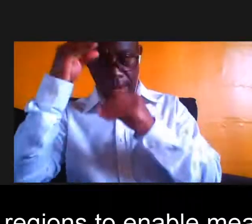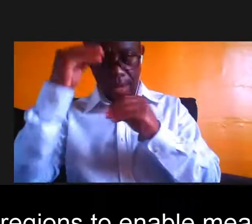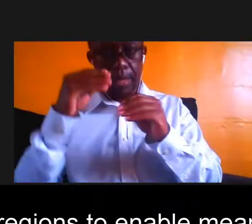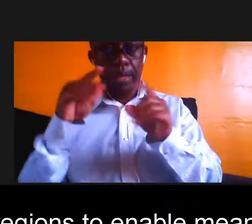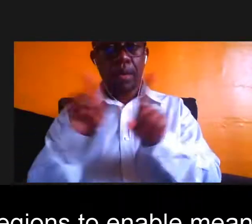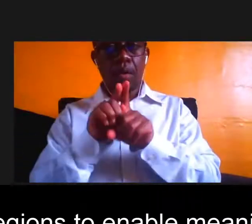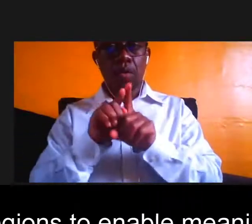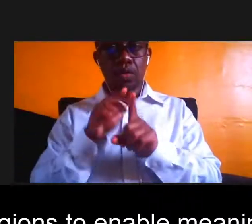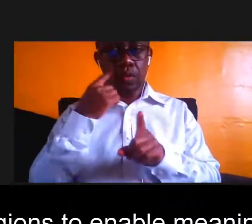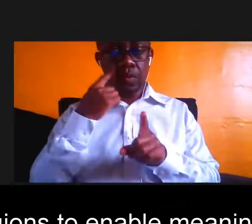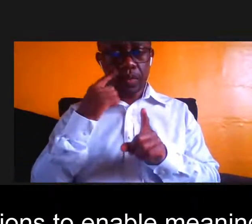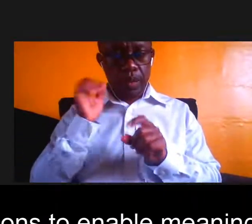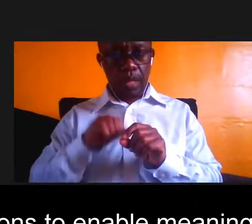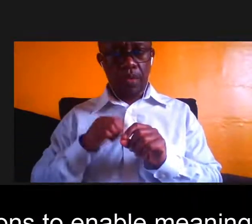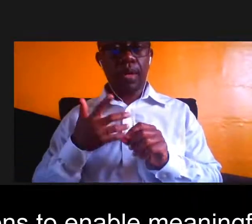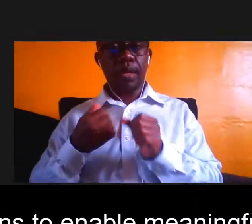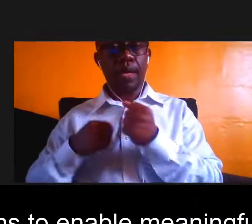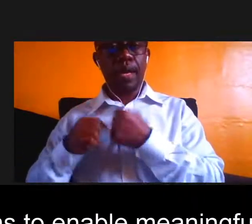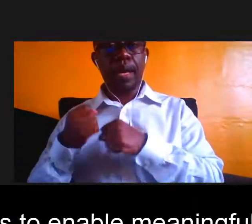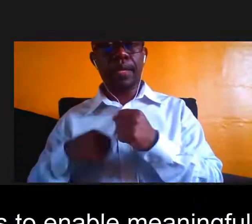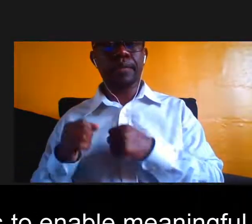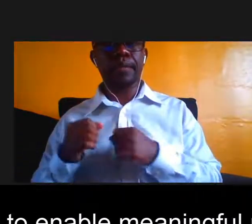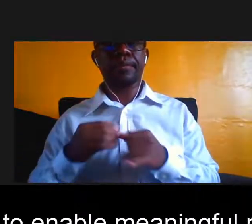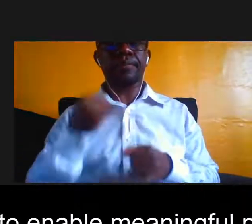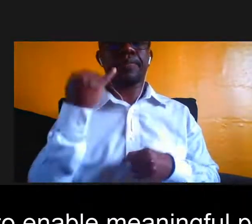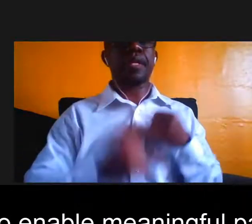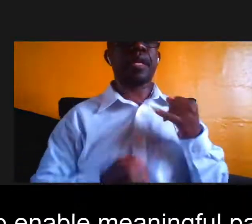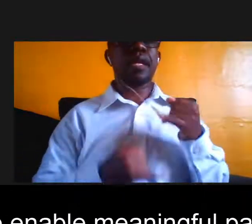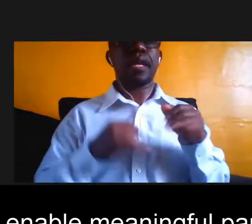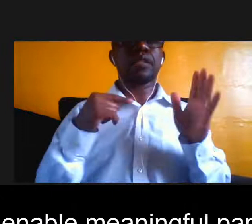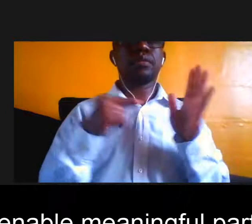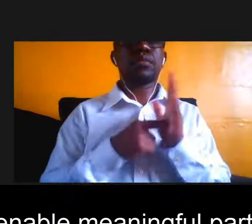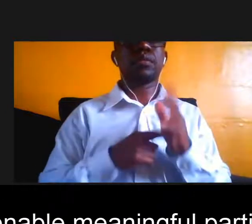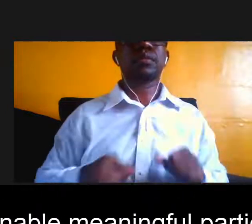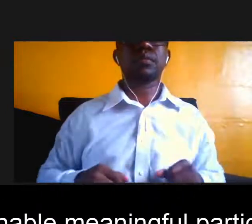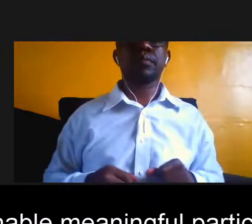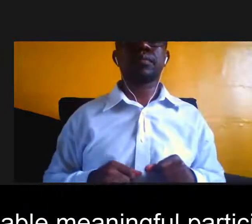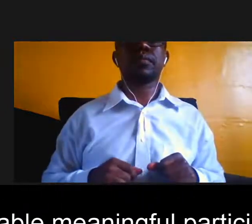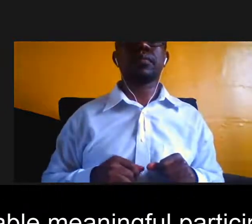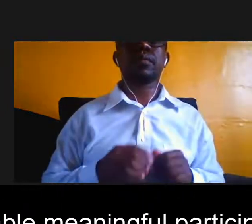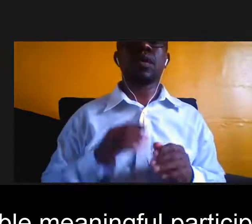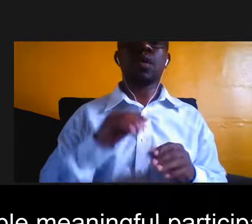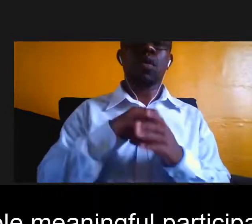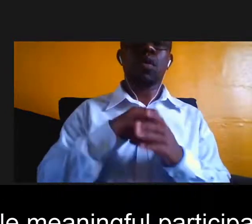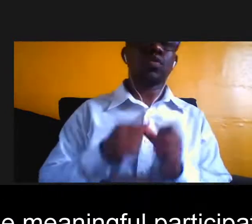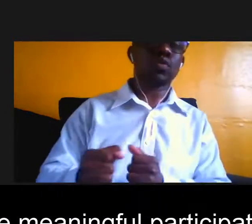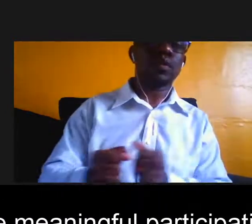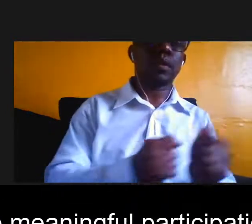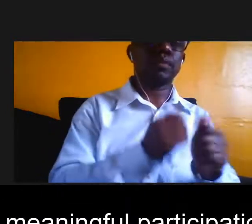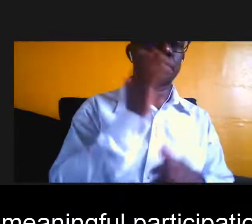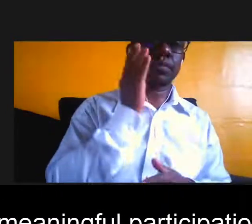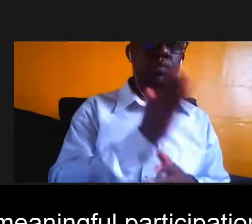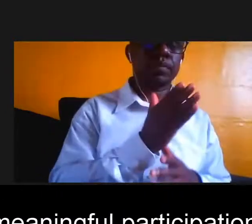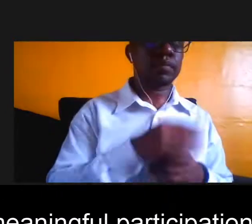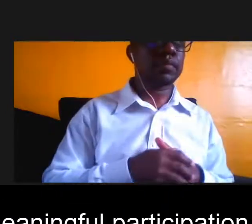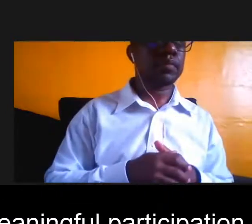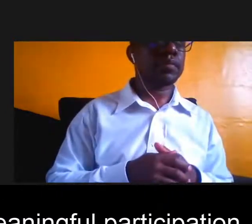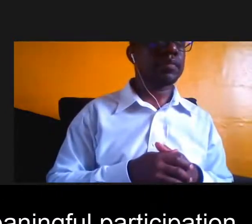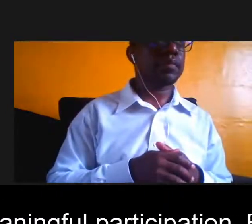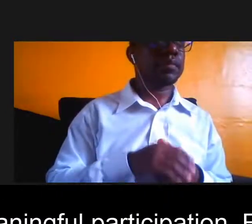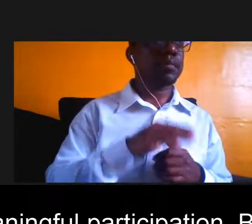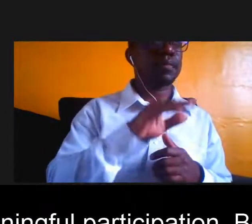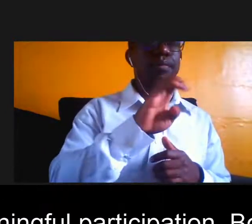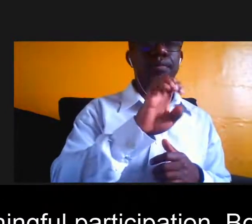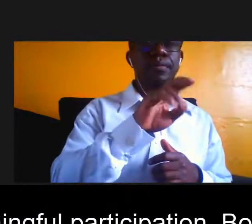the issues with that. And my last point on engagement on the strategic direction is engagement of media and